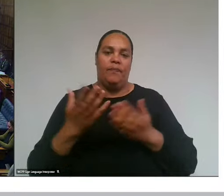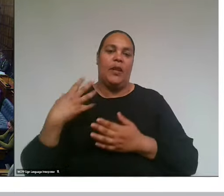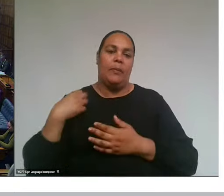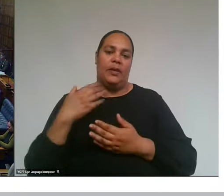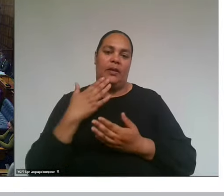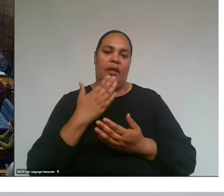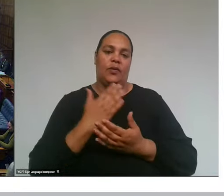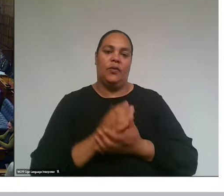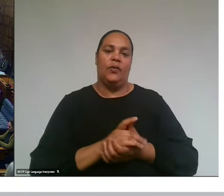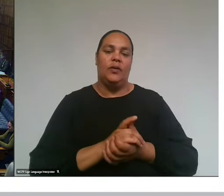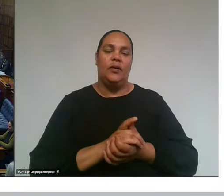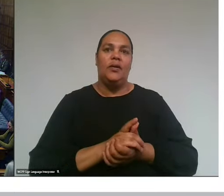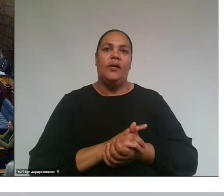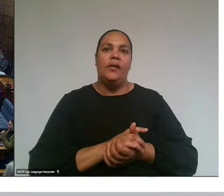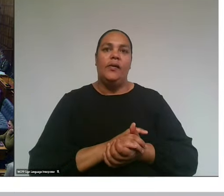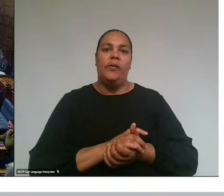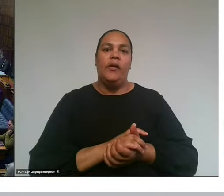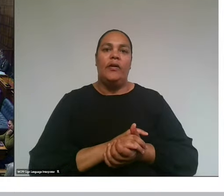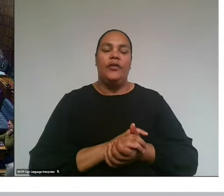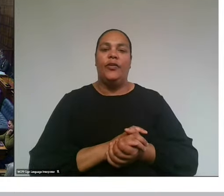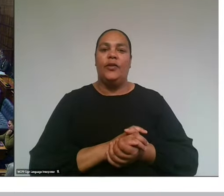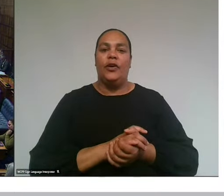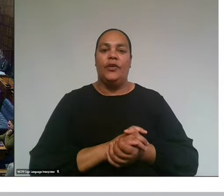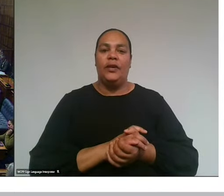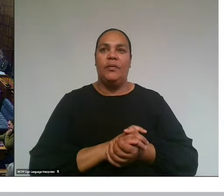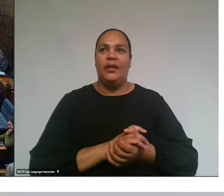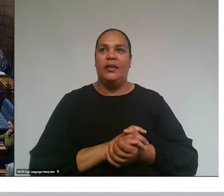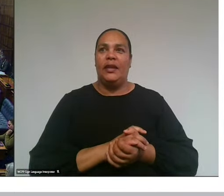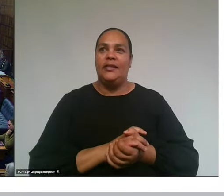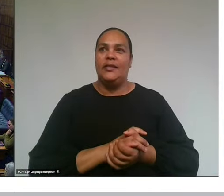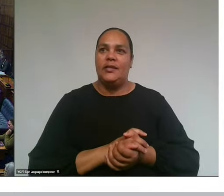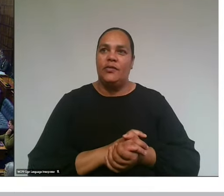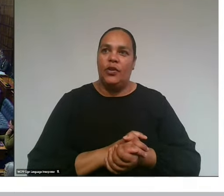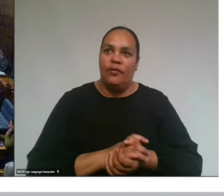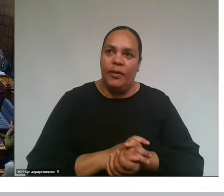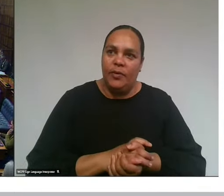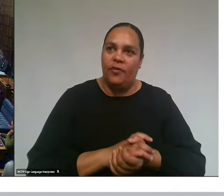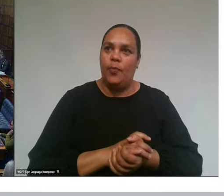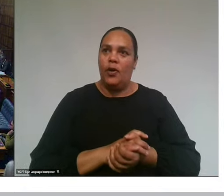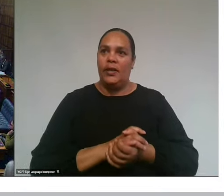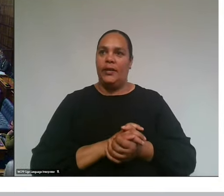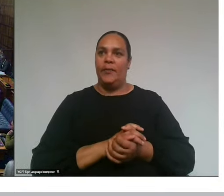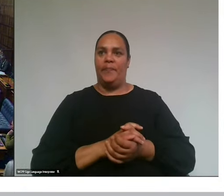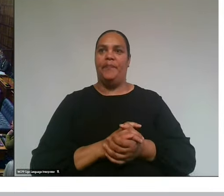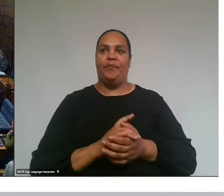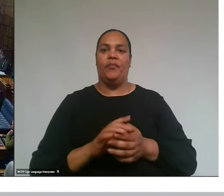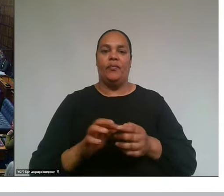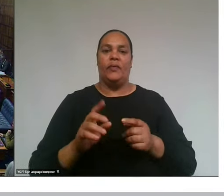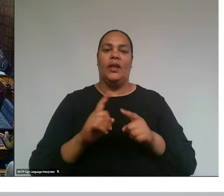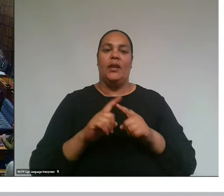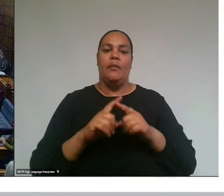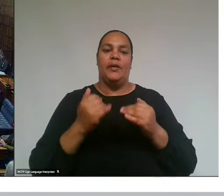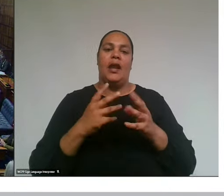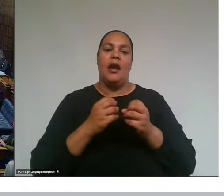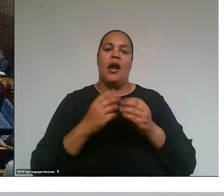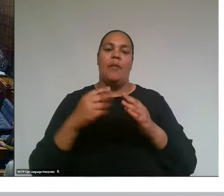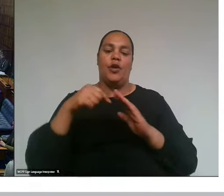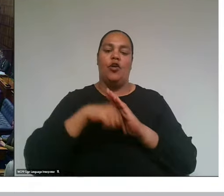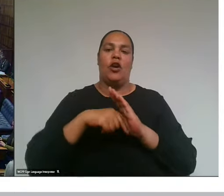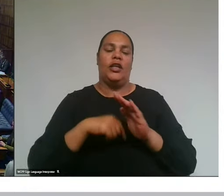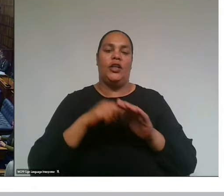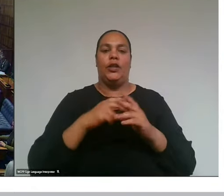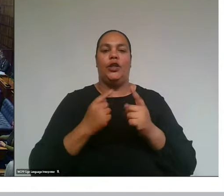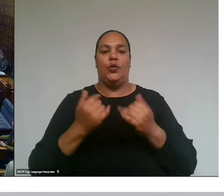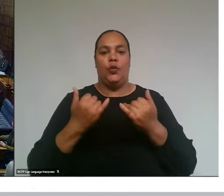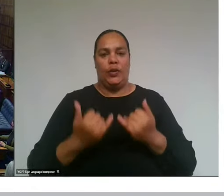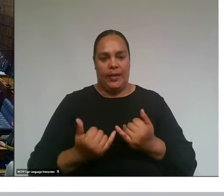thank you Minister thank you very much chair I'll keep my remarks uh brief given the amount of content we have to get through